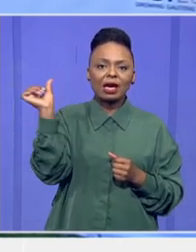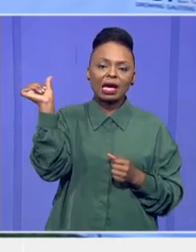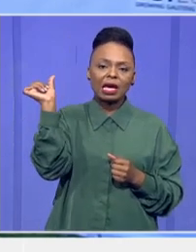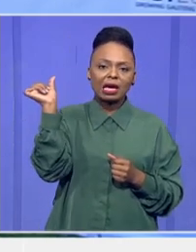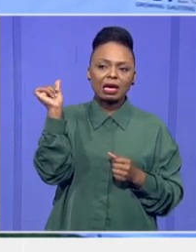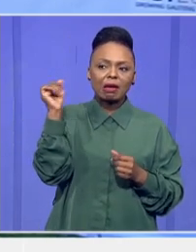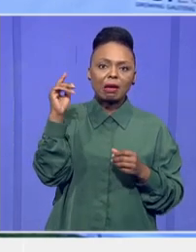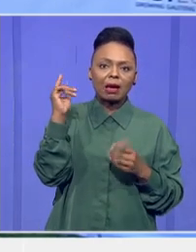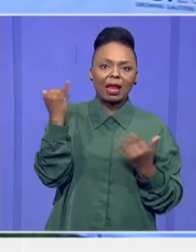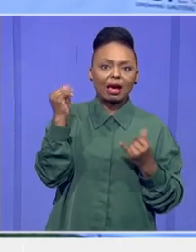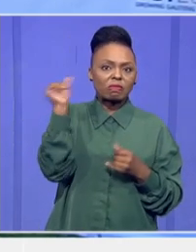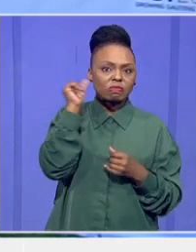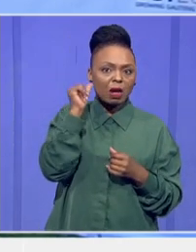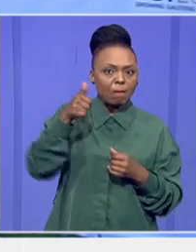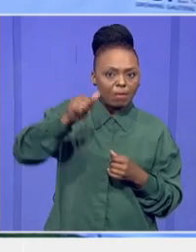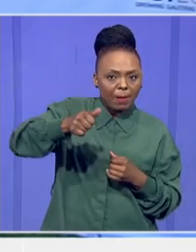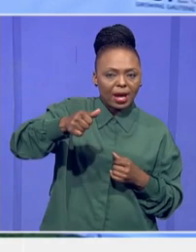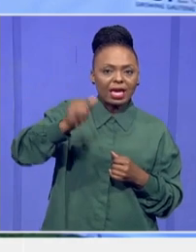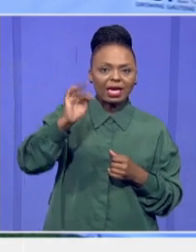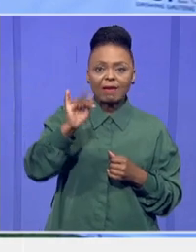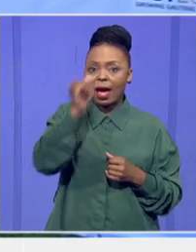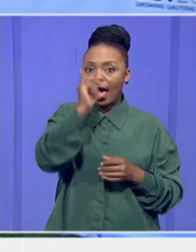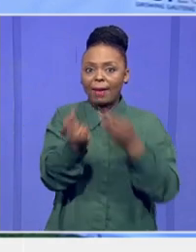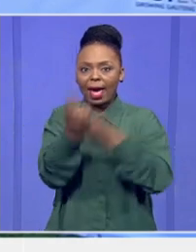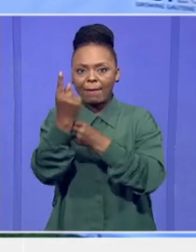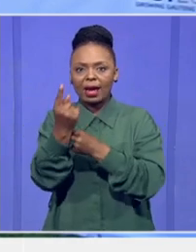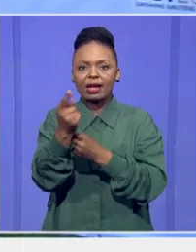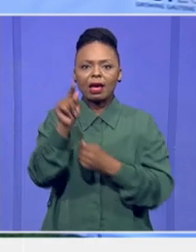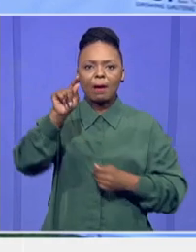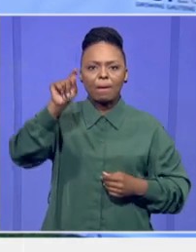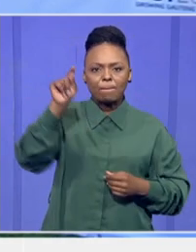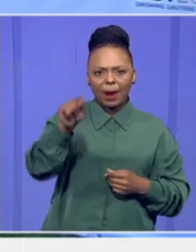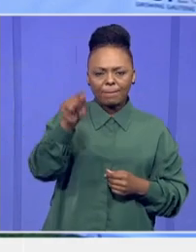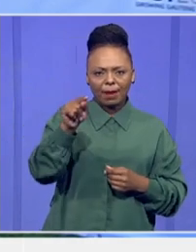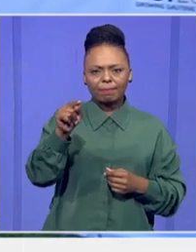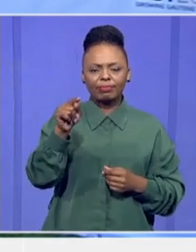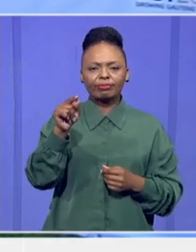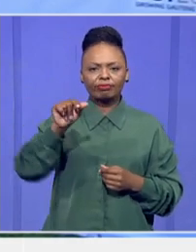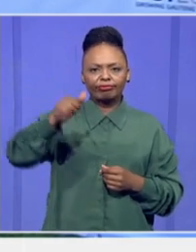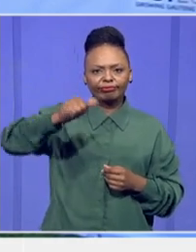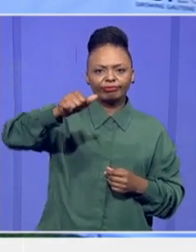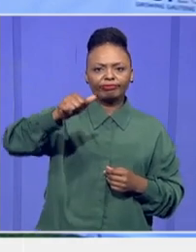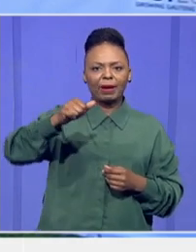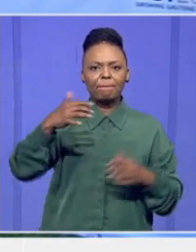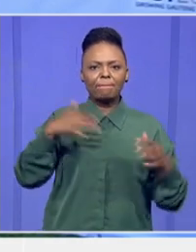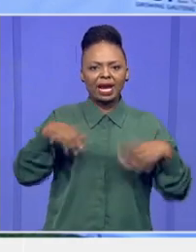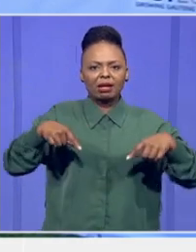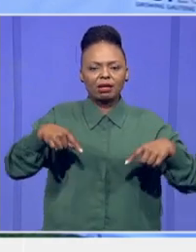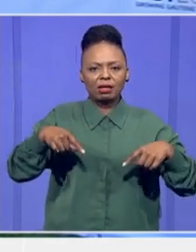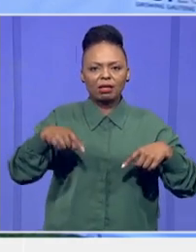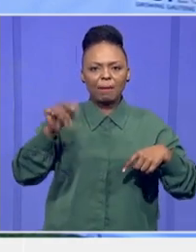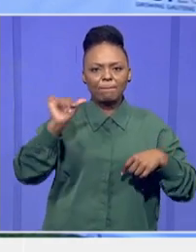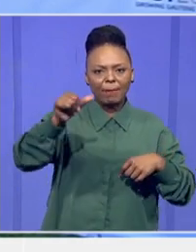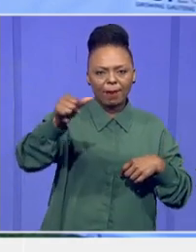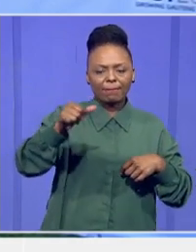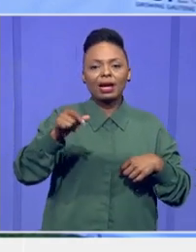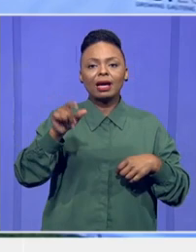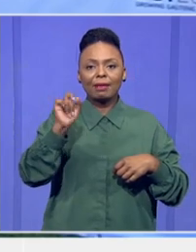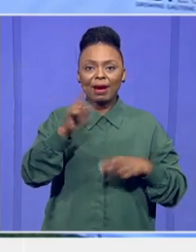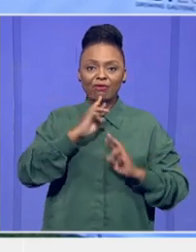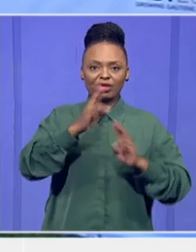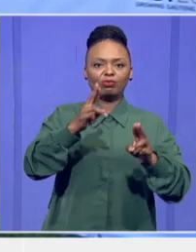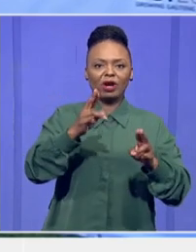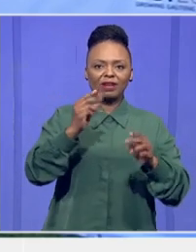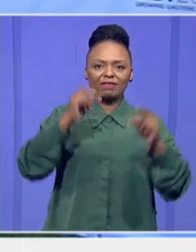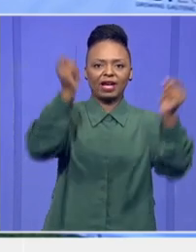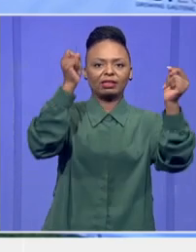the wardens of criminal activity and will then assist law enforcement officials to respond a lot